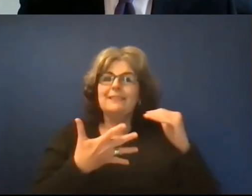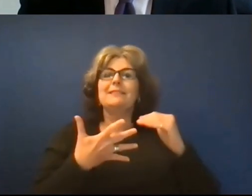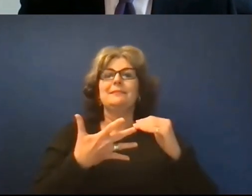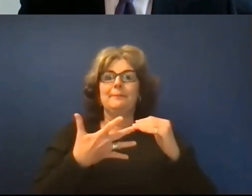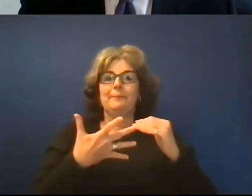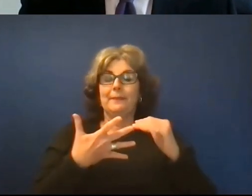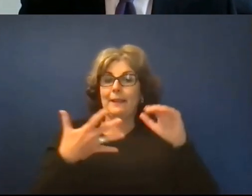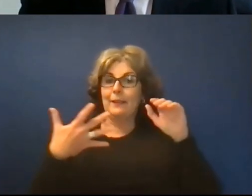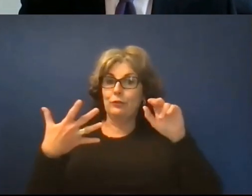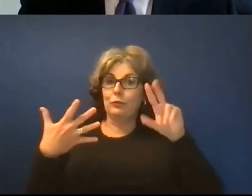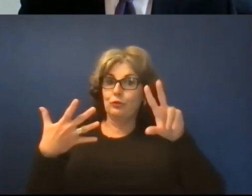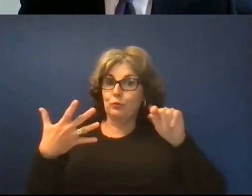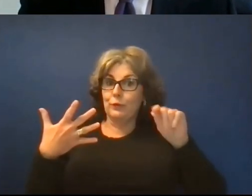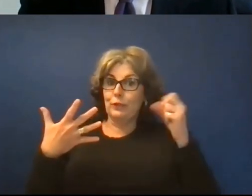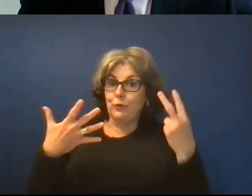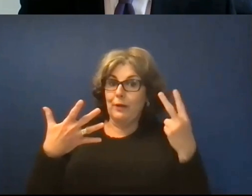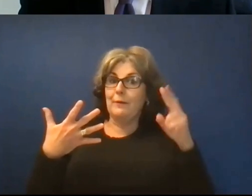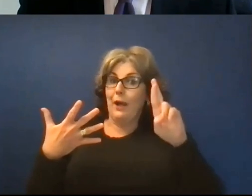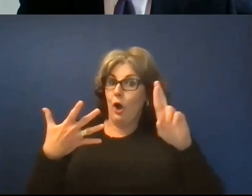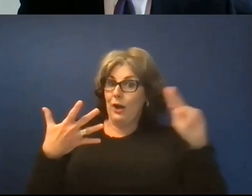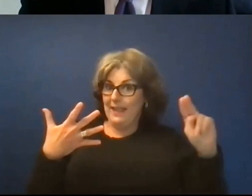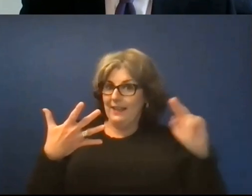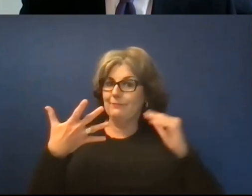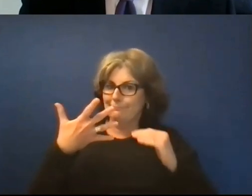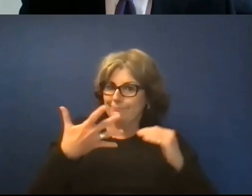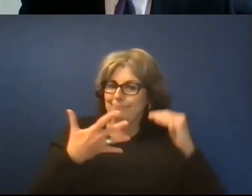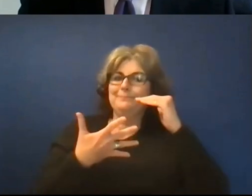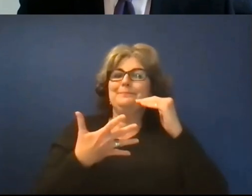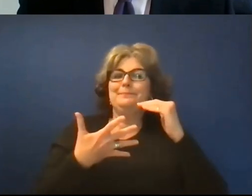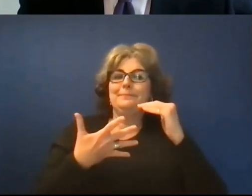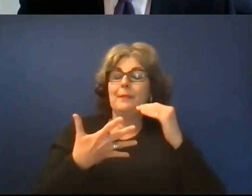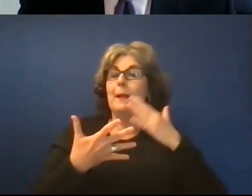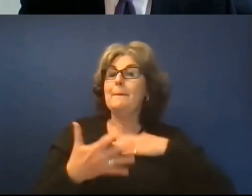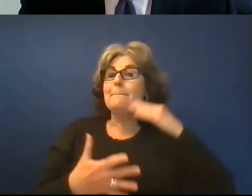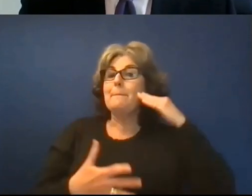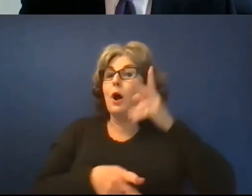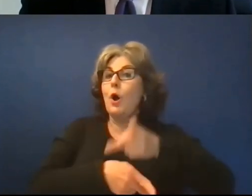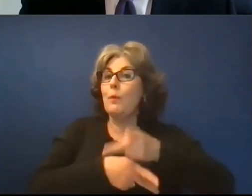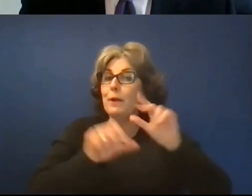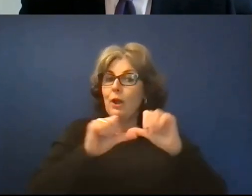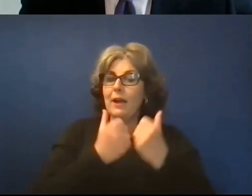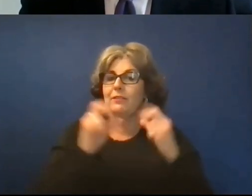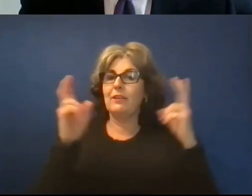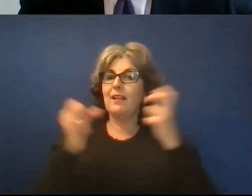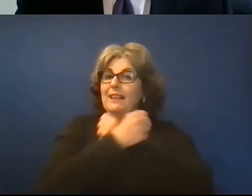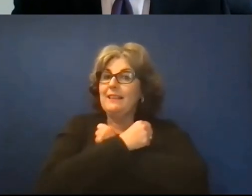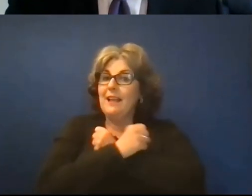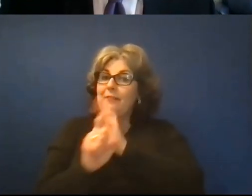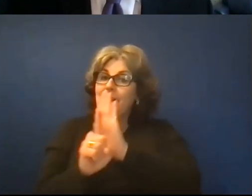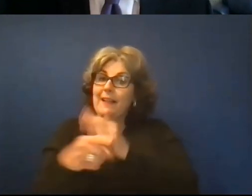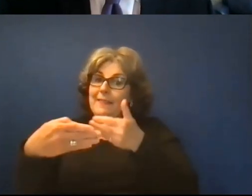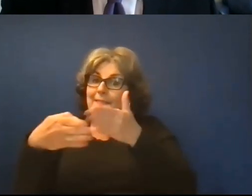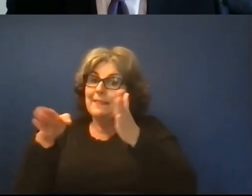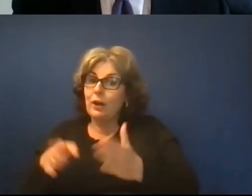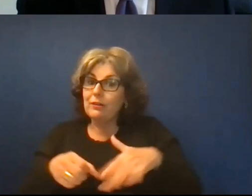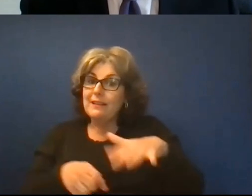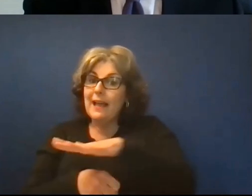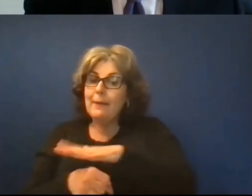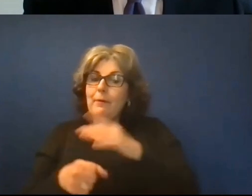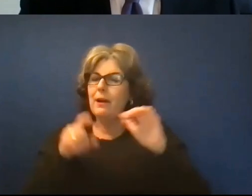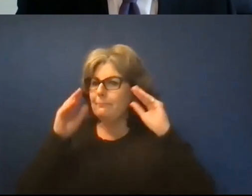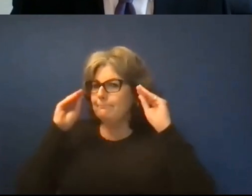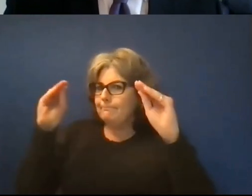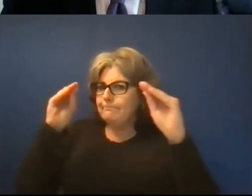in 2012, I became a registered nurse. With my home care agency, Love Thy Neighbor, what I do is I